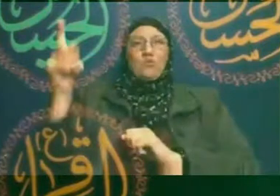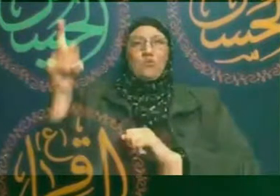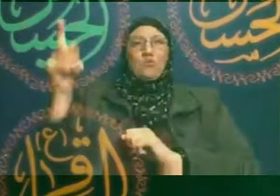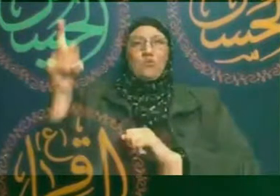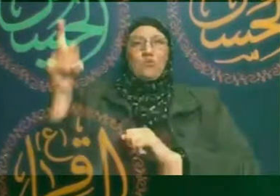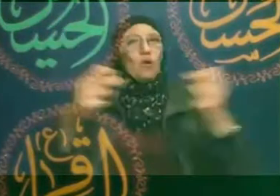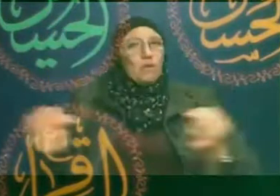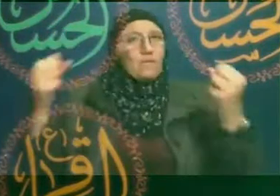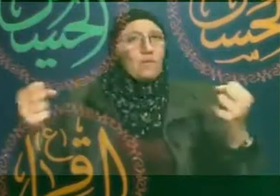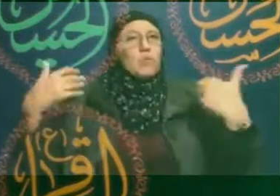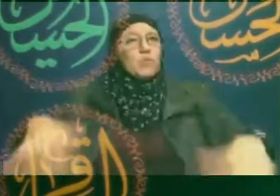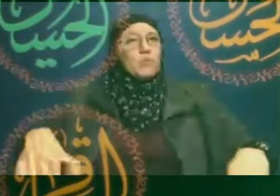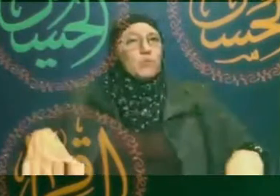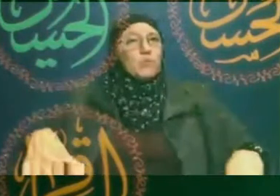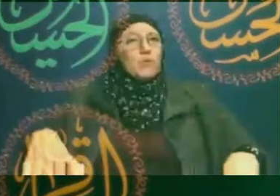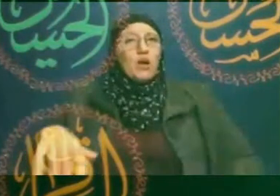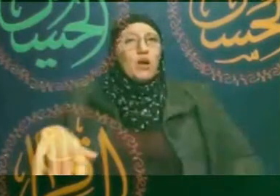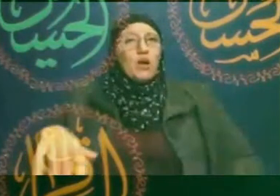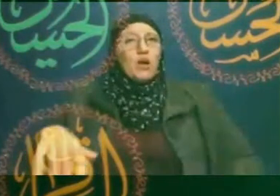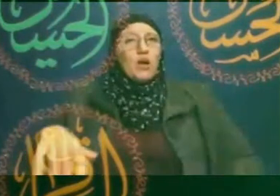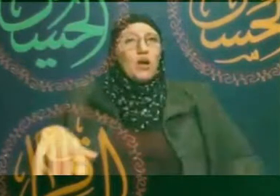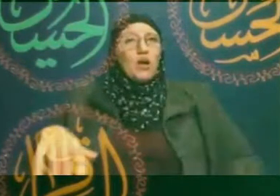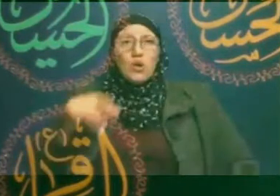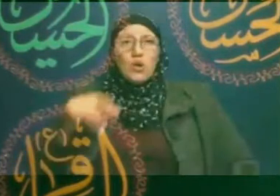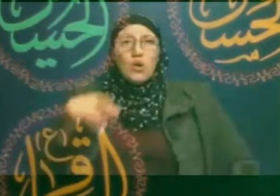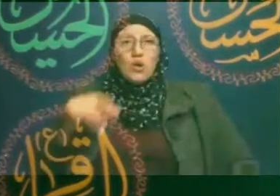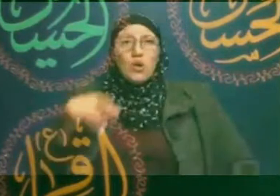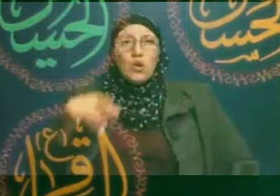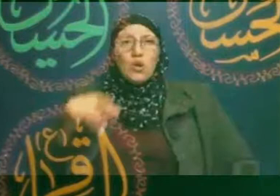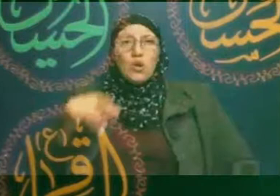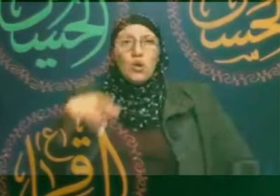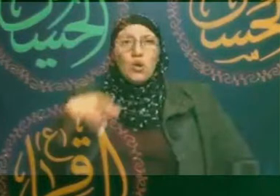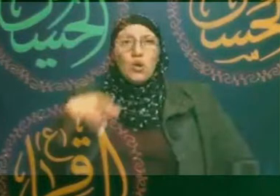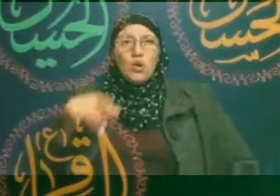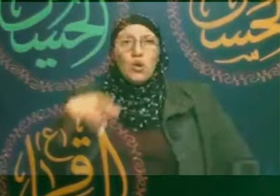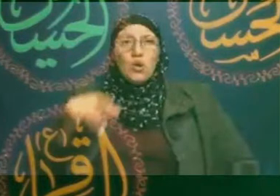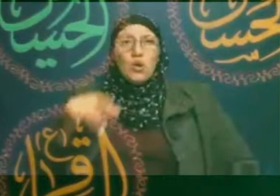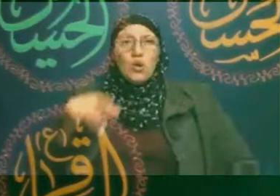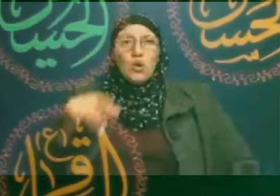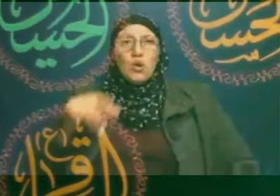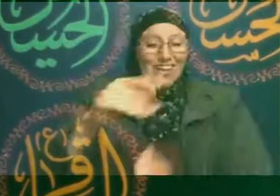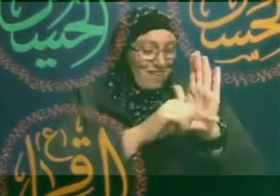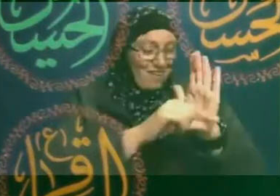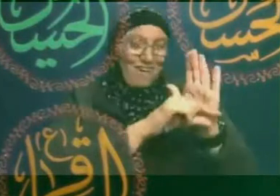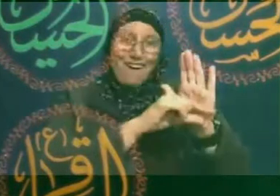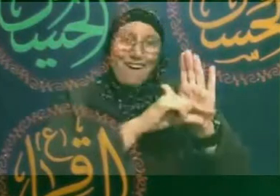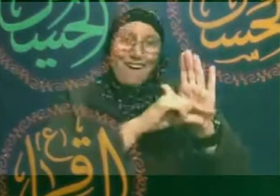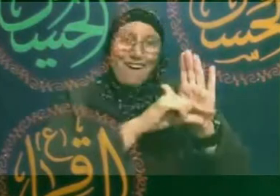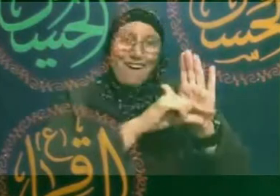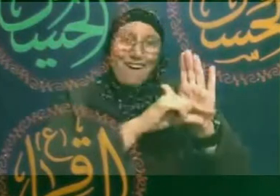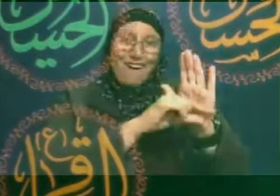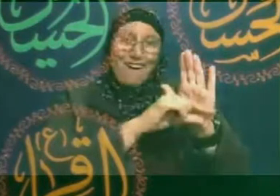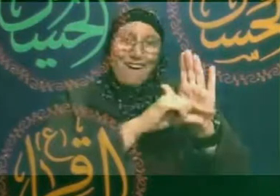be guided. You want guidance? Communicate with me directly. In this ayah, exception, that's what I told you that is